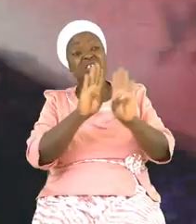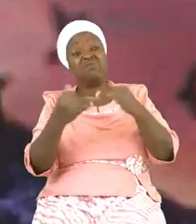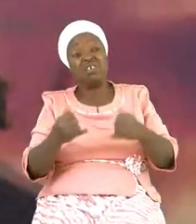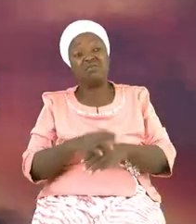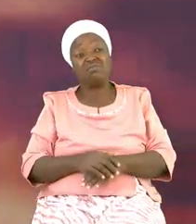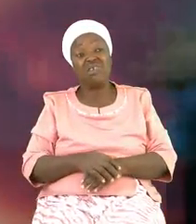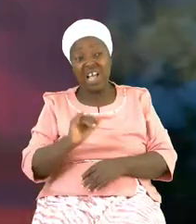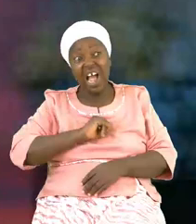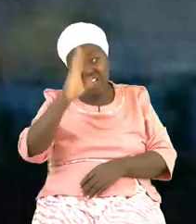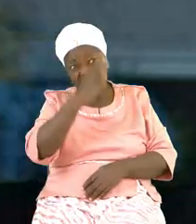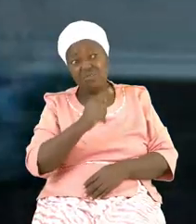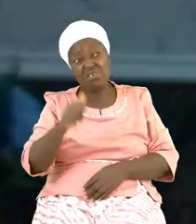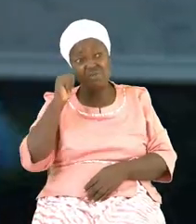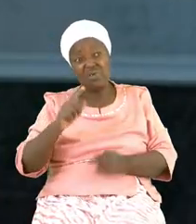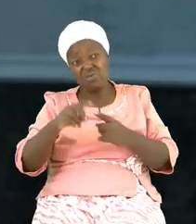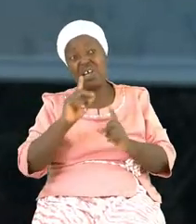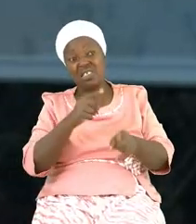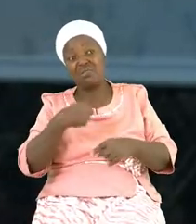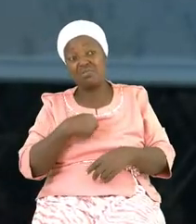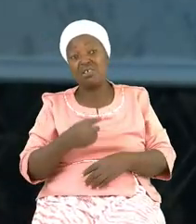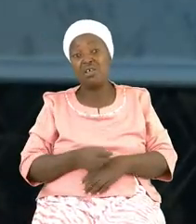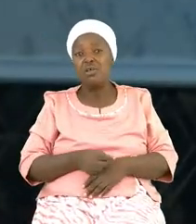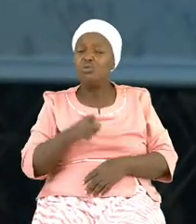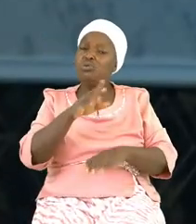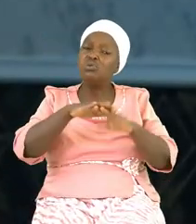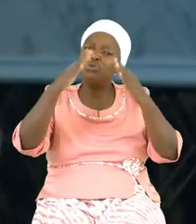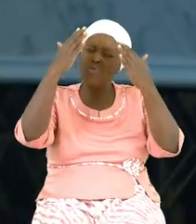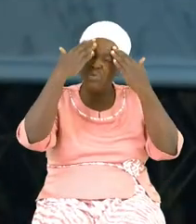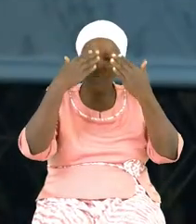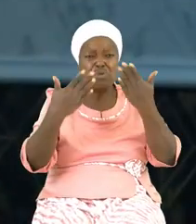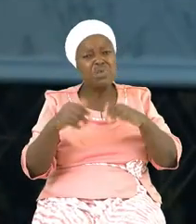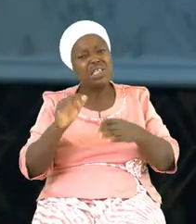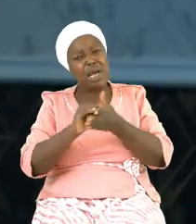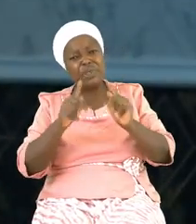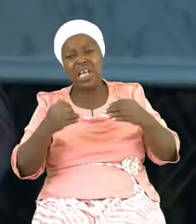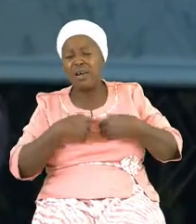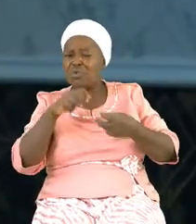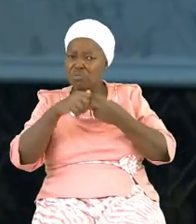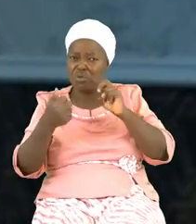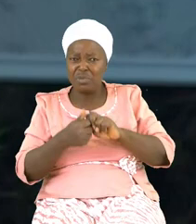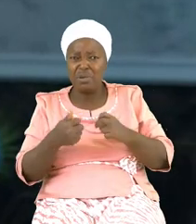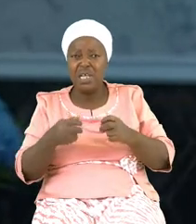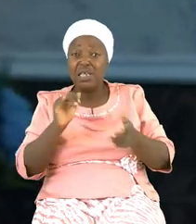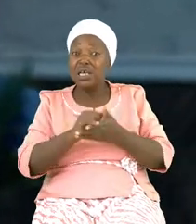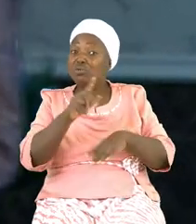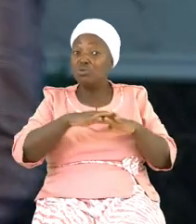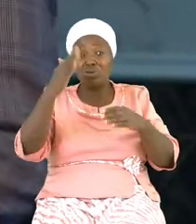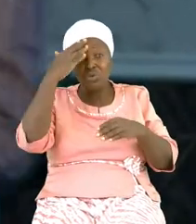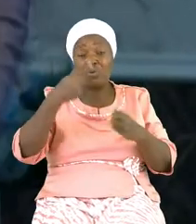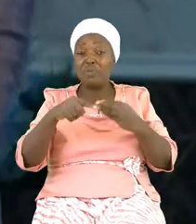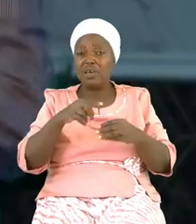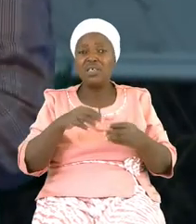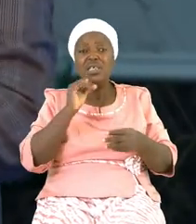we don't know. Maybe he has a burden. He has a problem that I don't know about. He's so burdened that